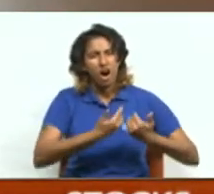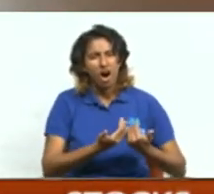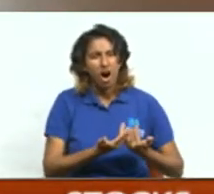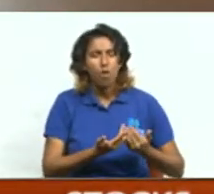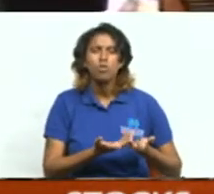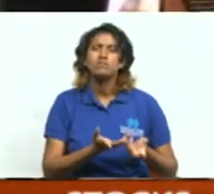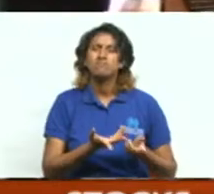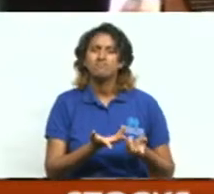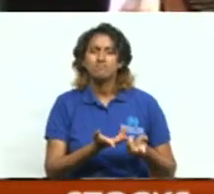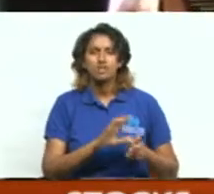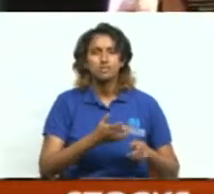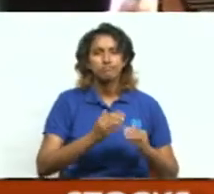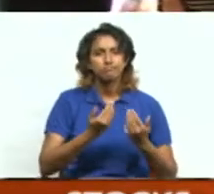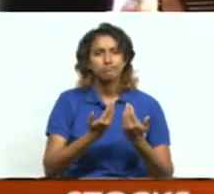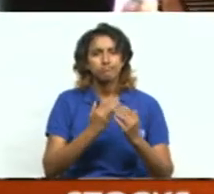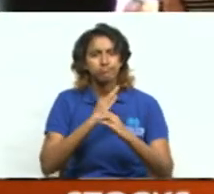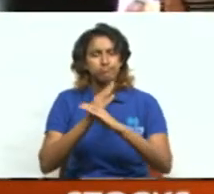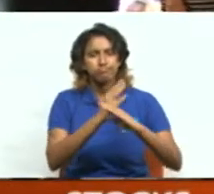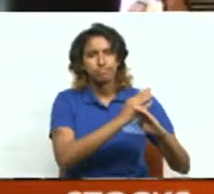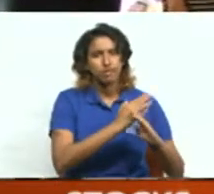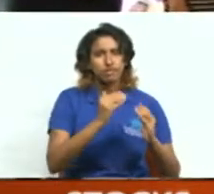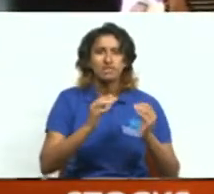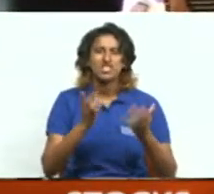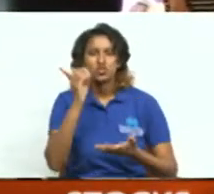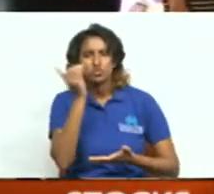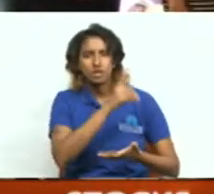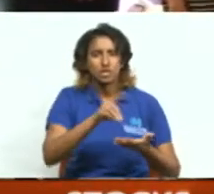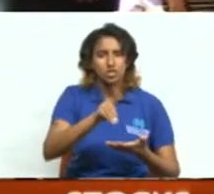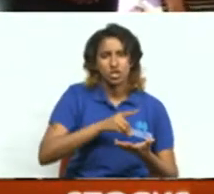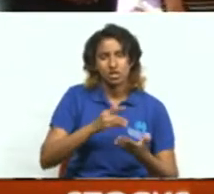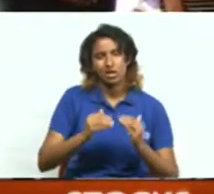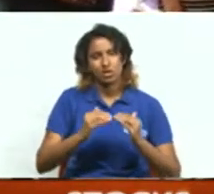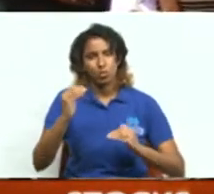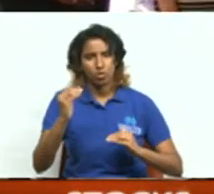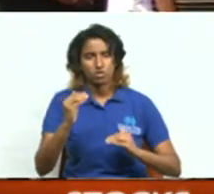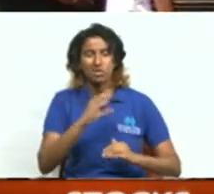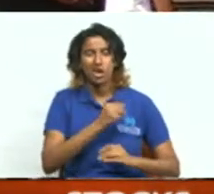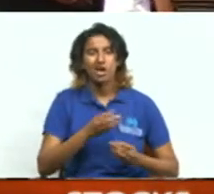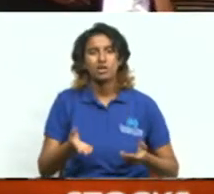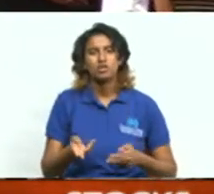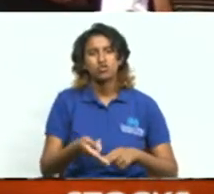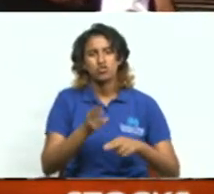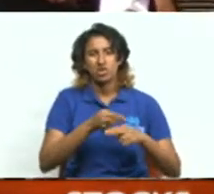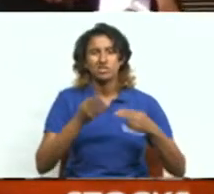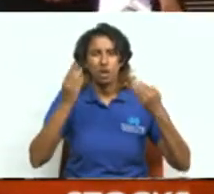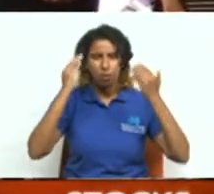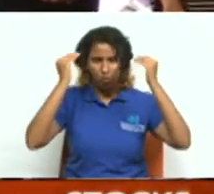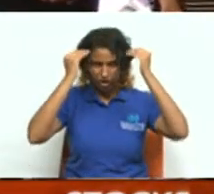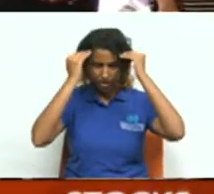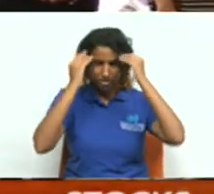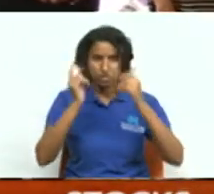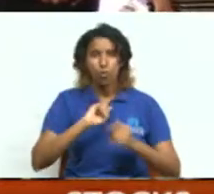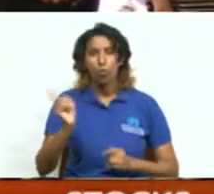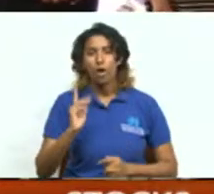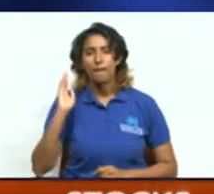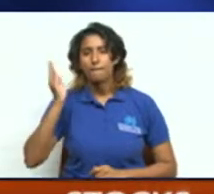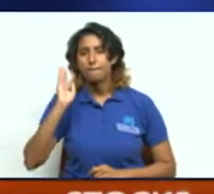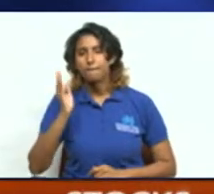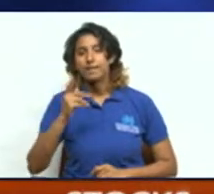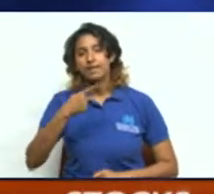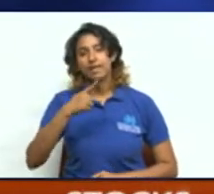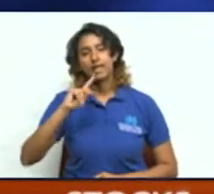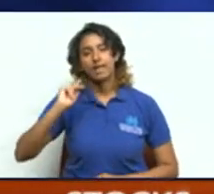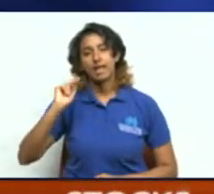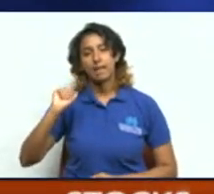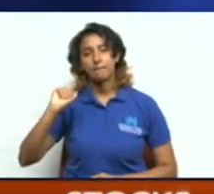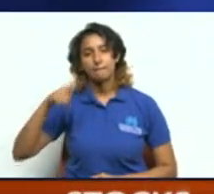awareness. Mohammed and Cavendish were speaking at the recent launch, which took place at K-Park Hotel, Port of Spain. And now for a